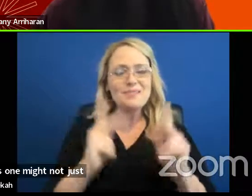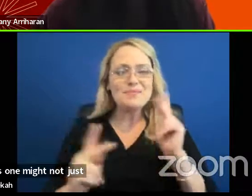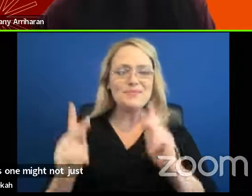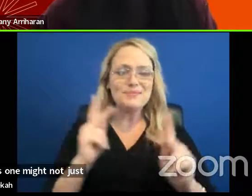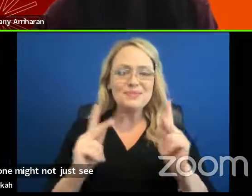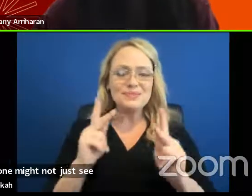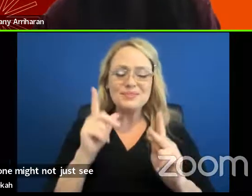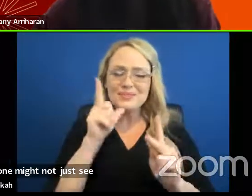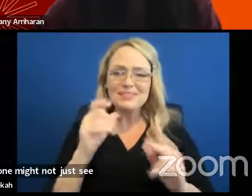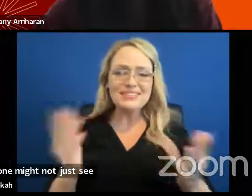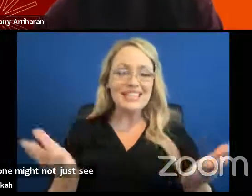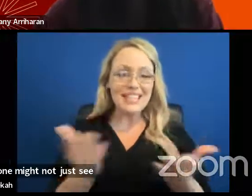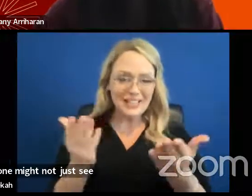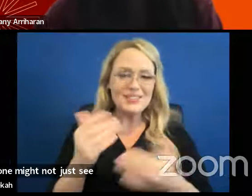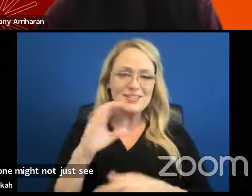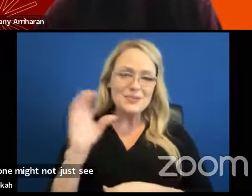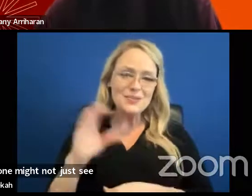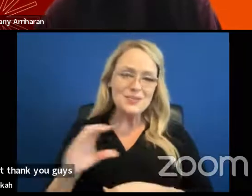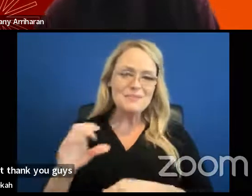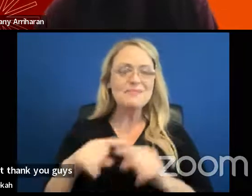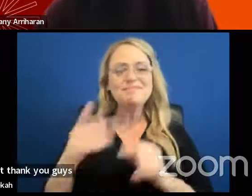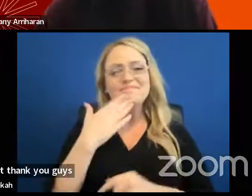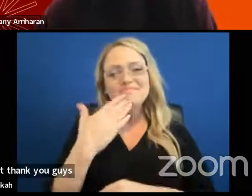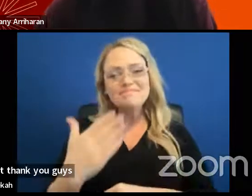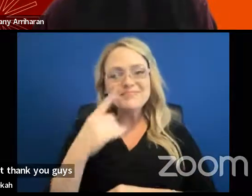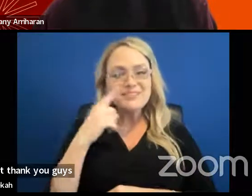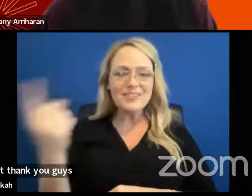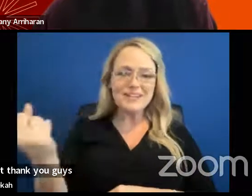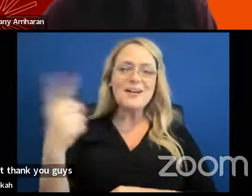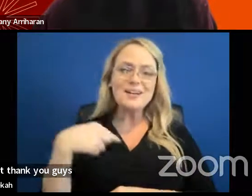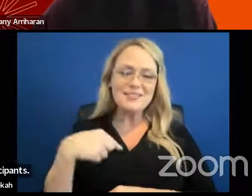participants, but thank you guys for being here.